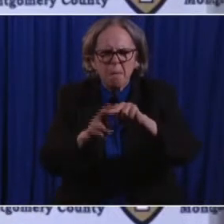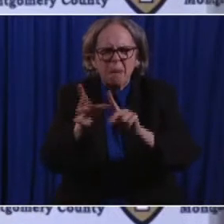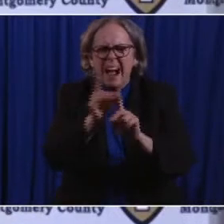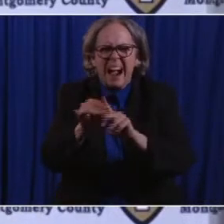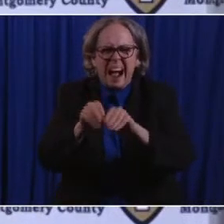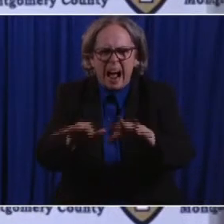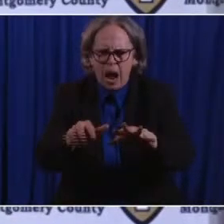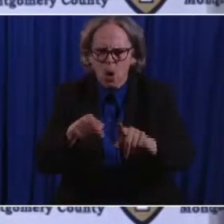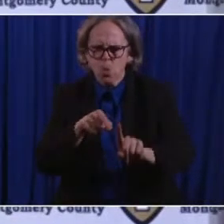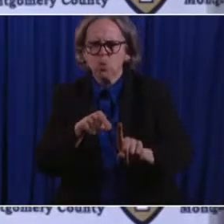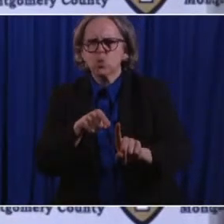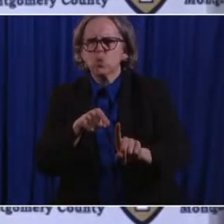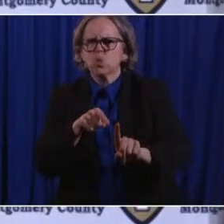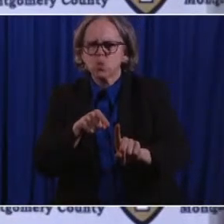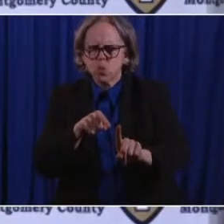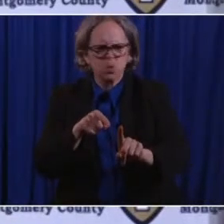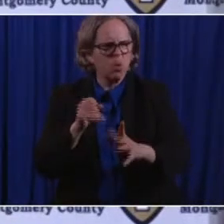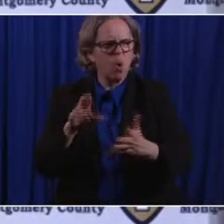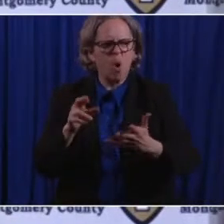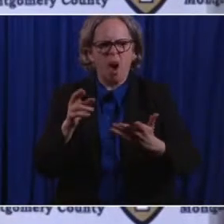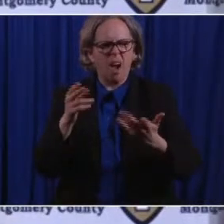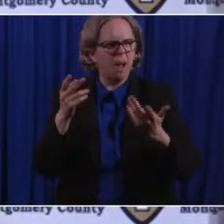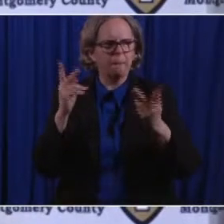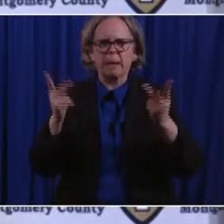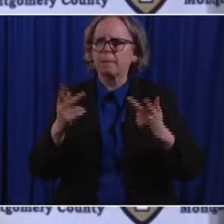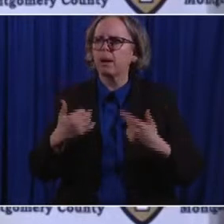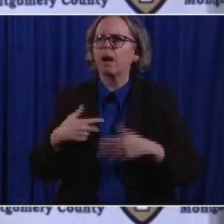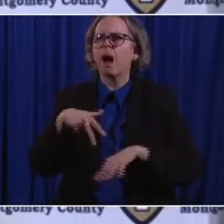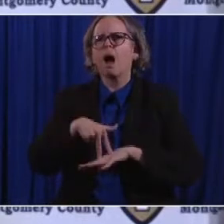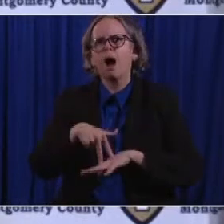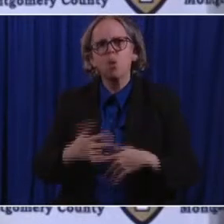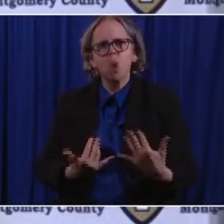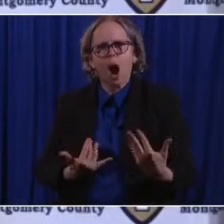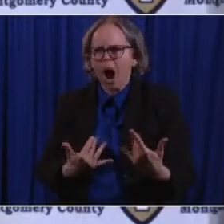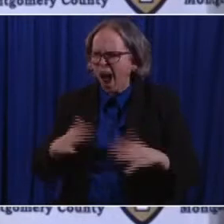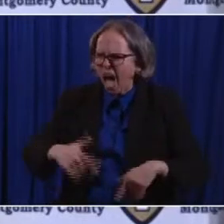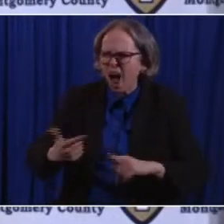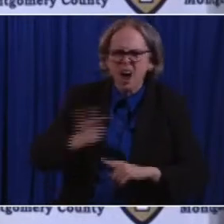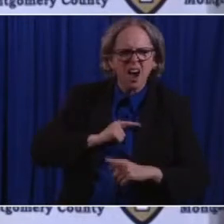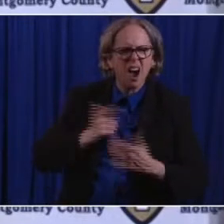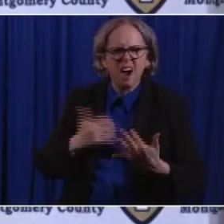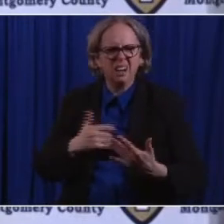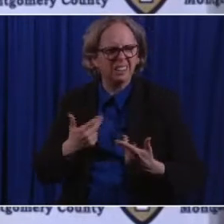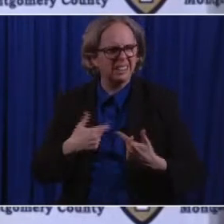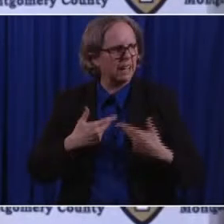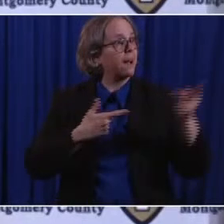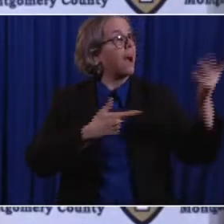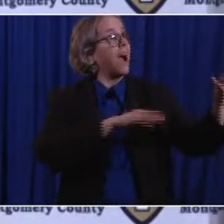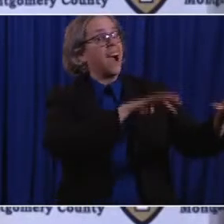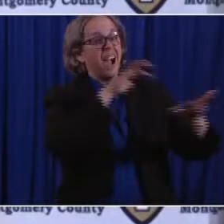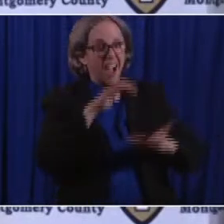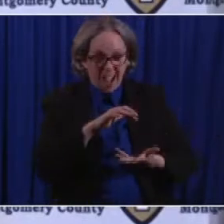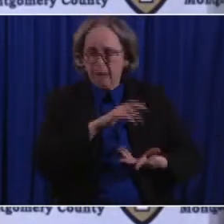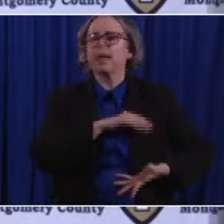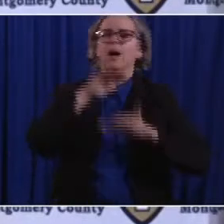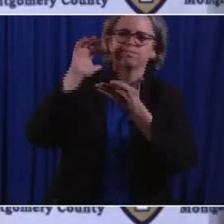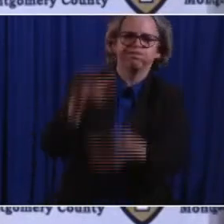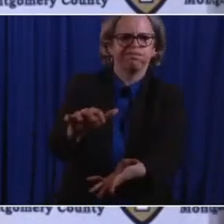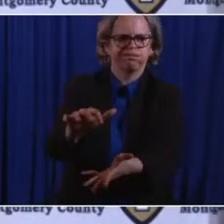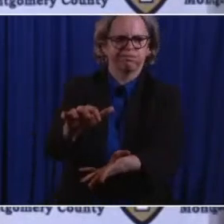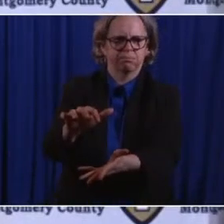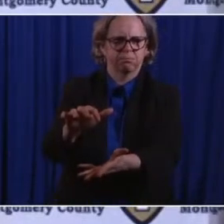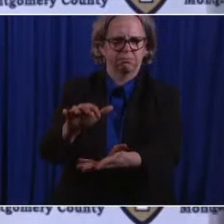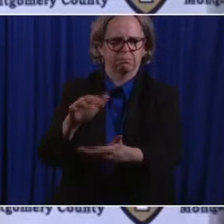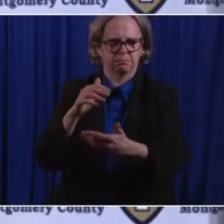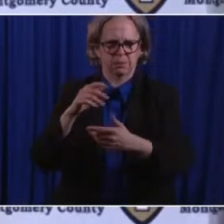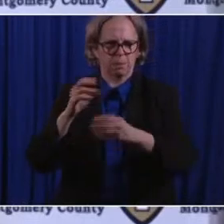there's really great demand, then we will surge more vaccine in there. And we started to do that with the orders that we're putting